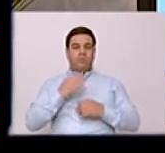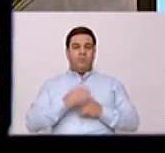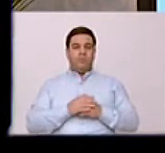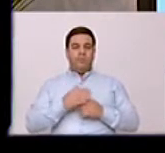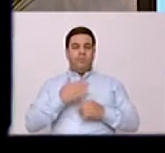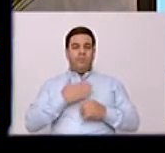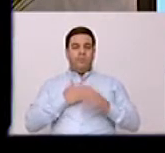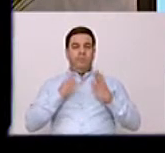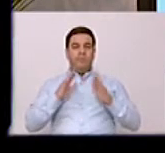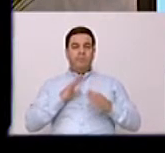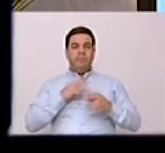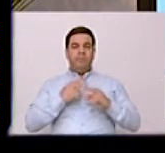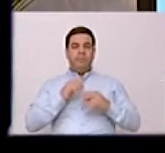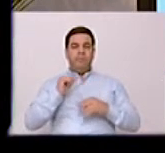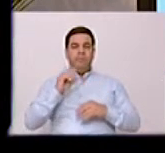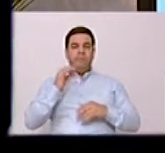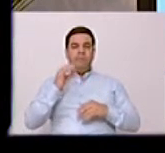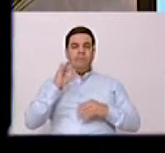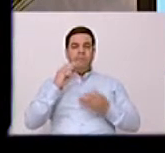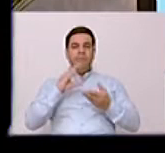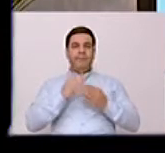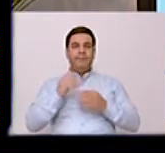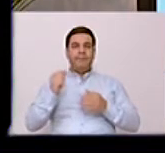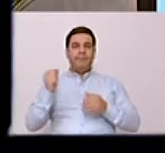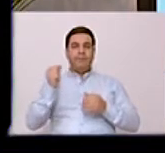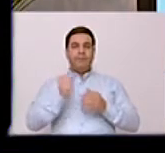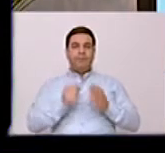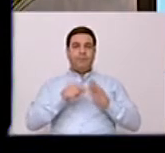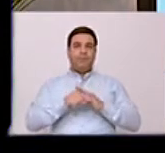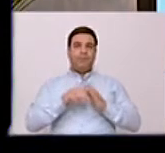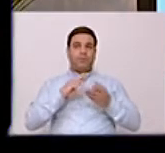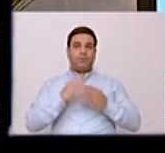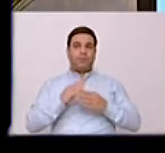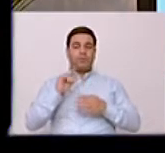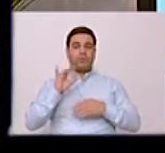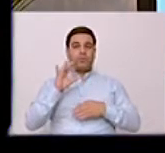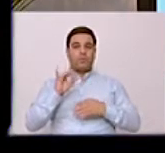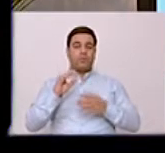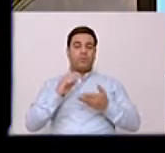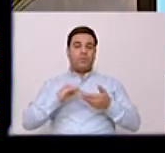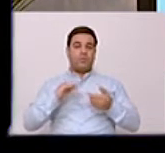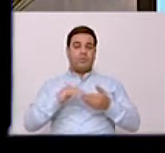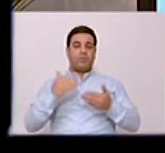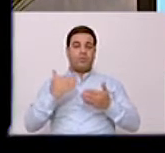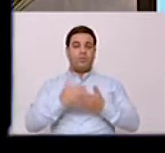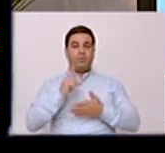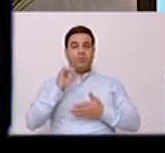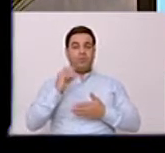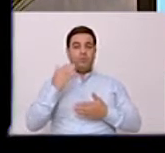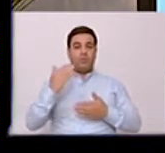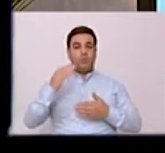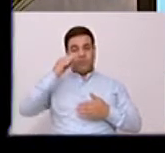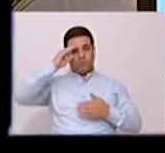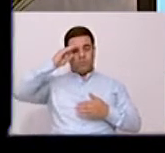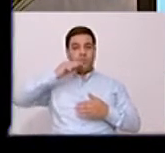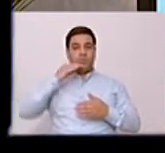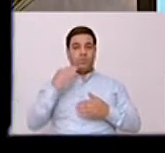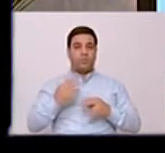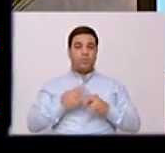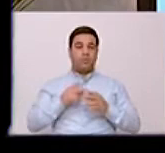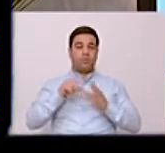"Men bo'lganda Abulfayzxonni tushirg'ach, qurultoy chaqirar edim. Yangi xon va uning otalig'ini